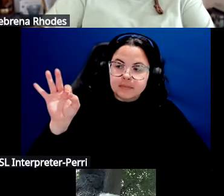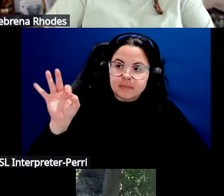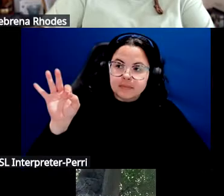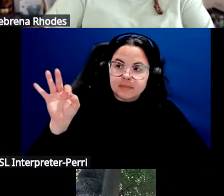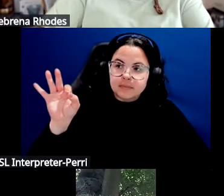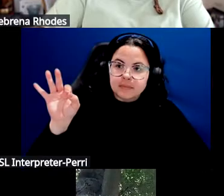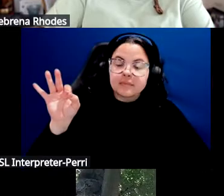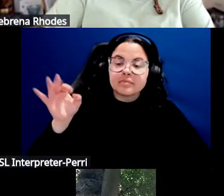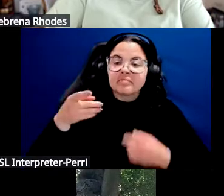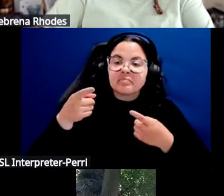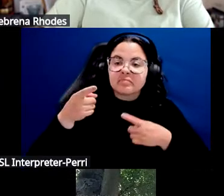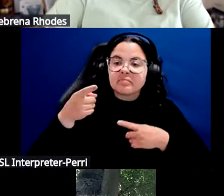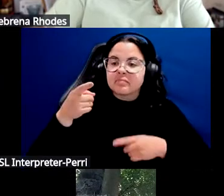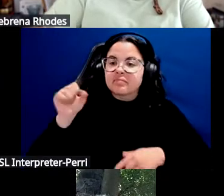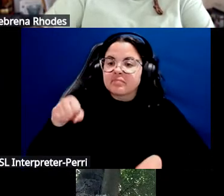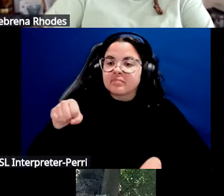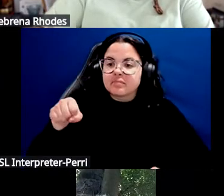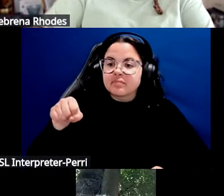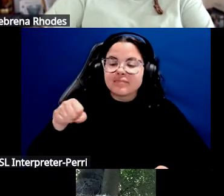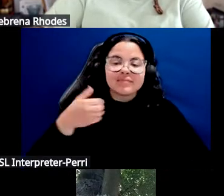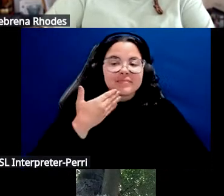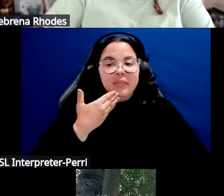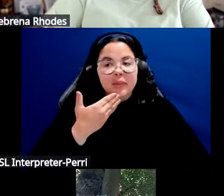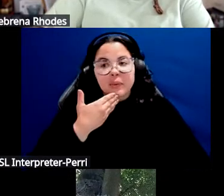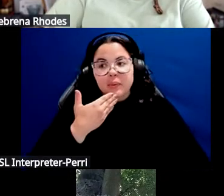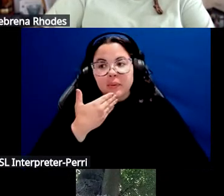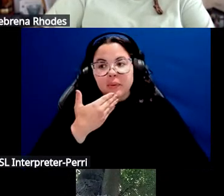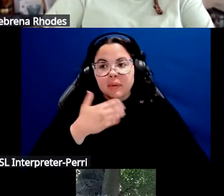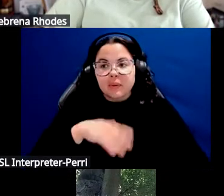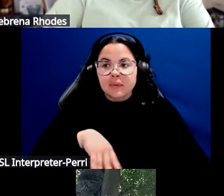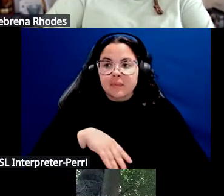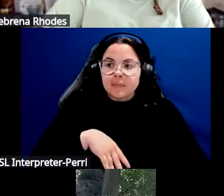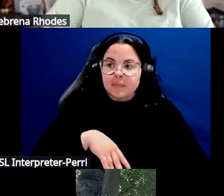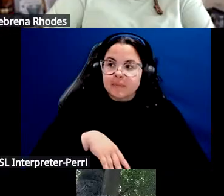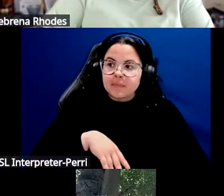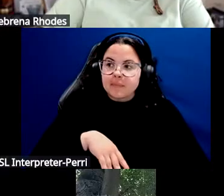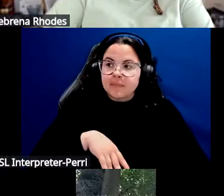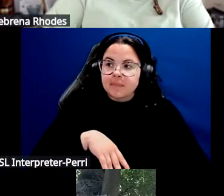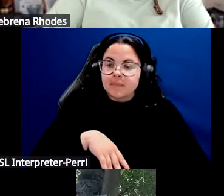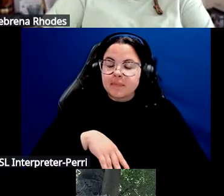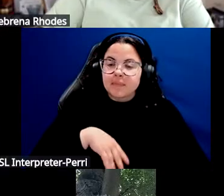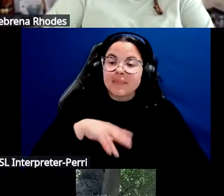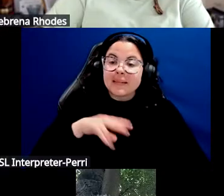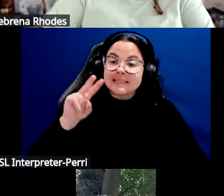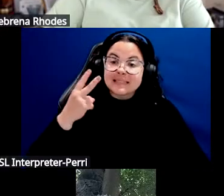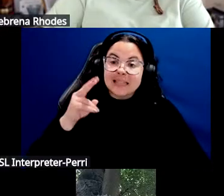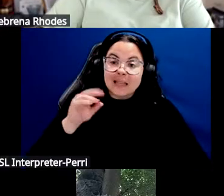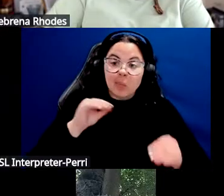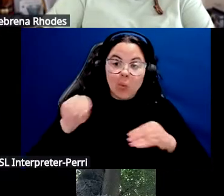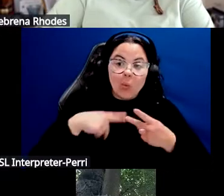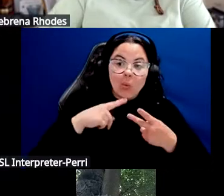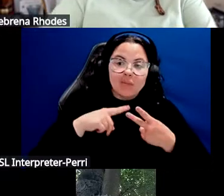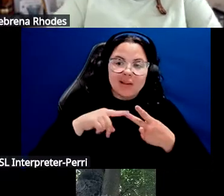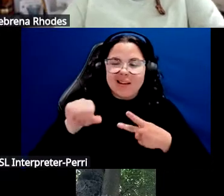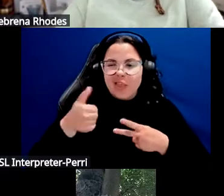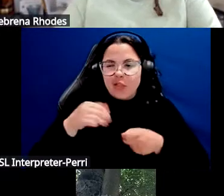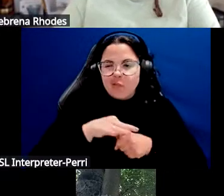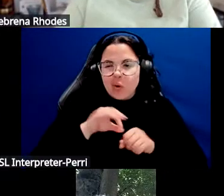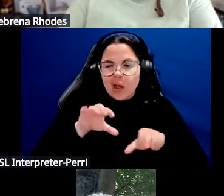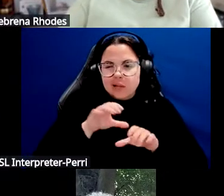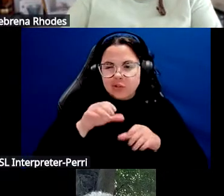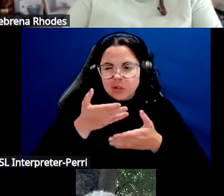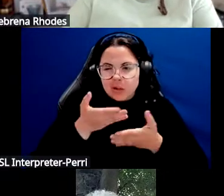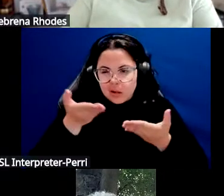I said aye. Thank Great, you. okay. My second motion is another voting action item to